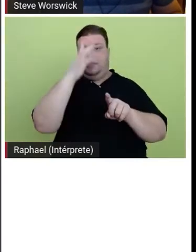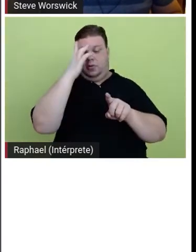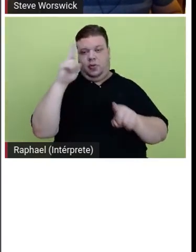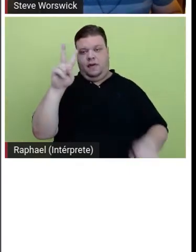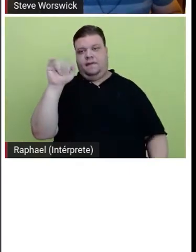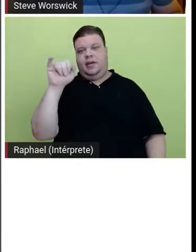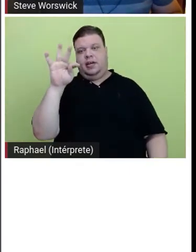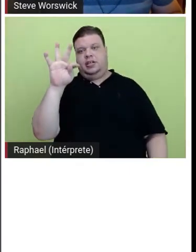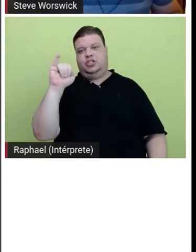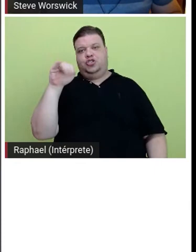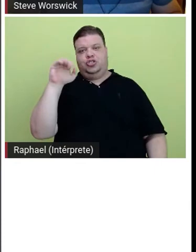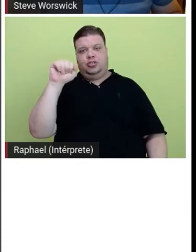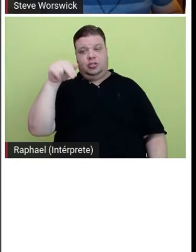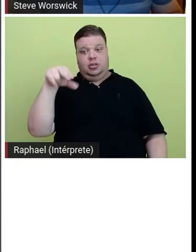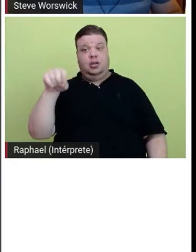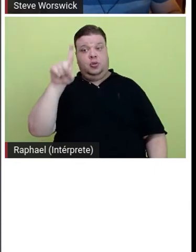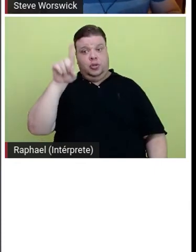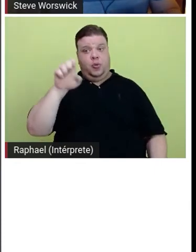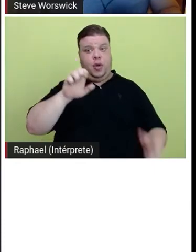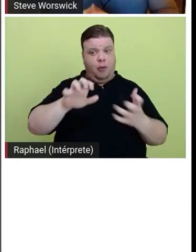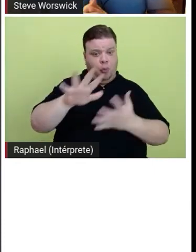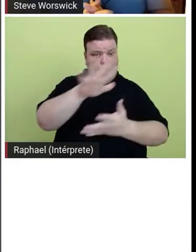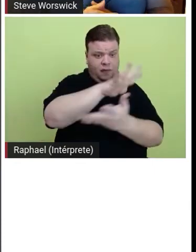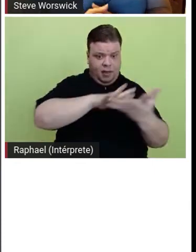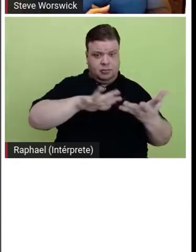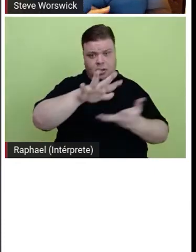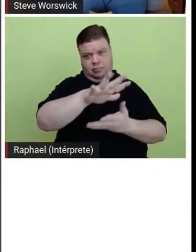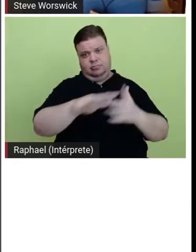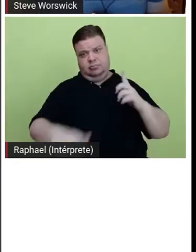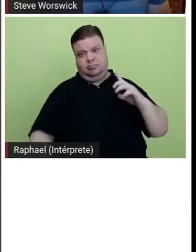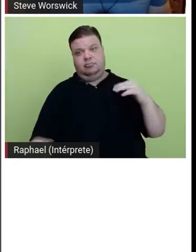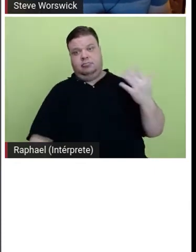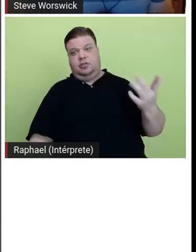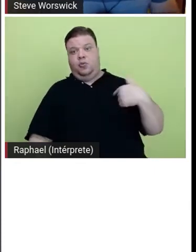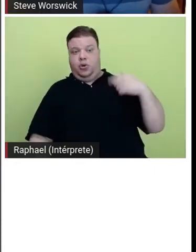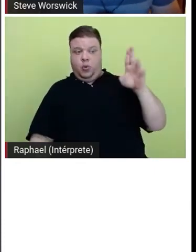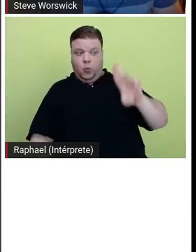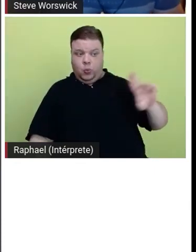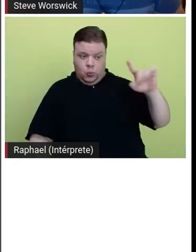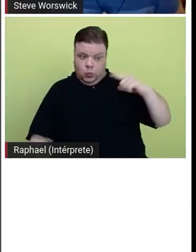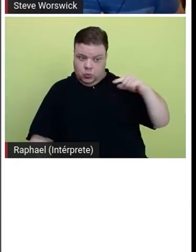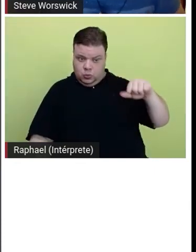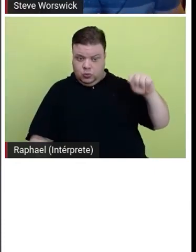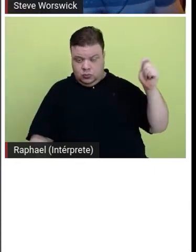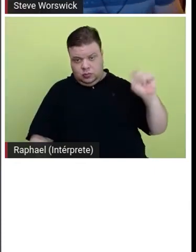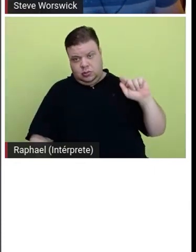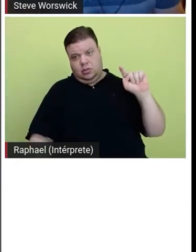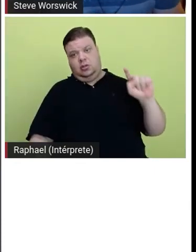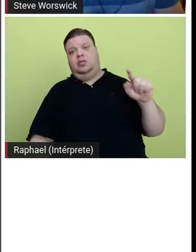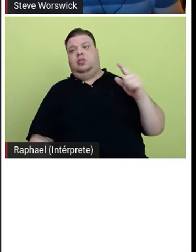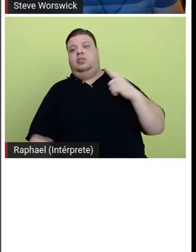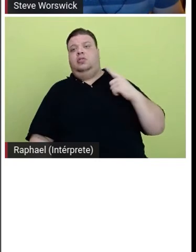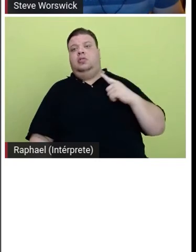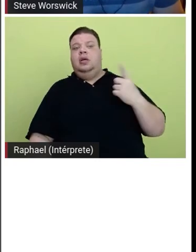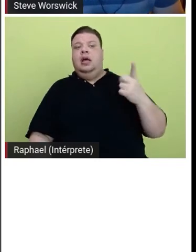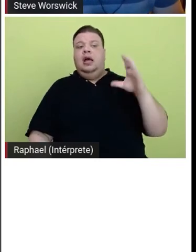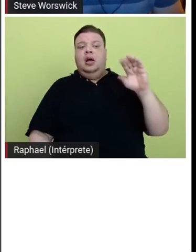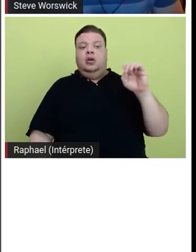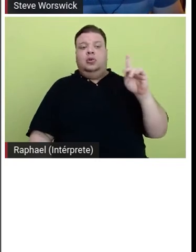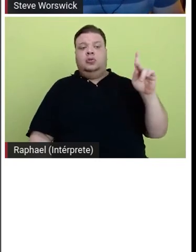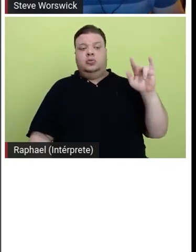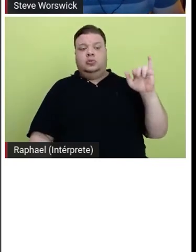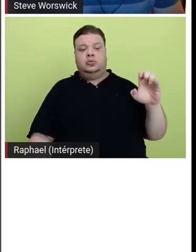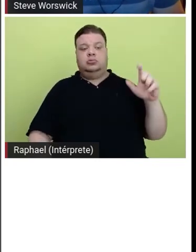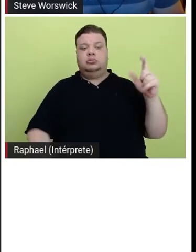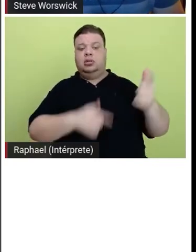places. The sort of people that talk to her, though, can break them down into like three categories. There's the abusive people,